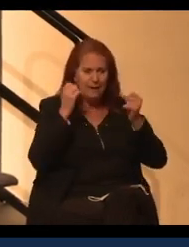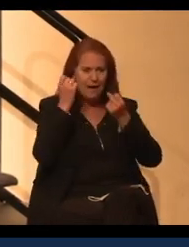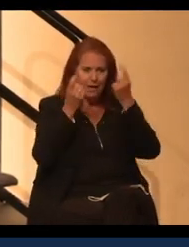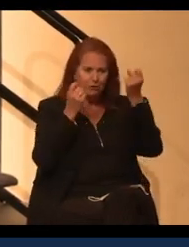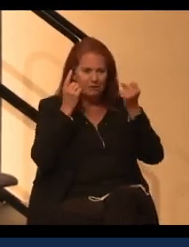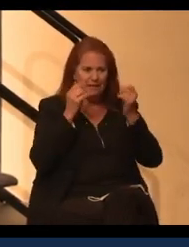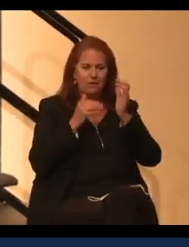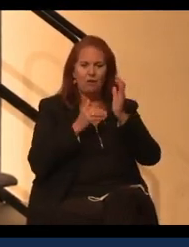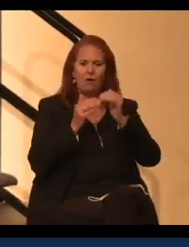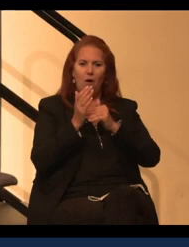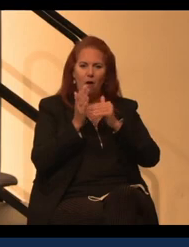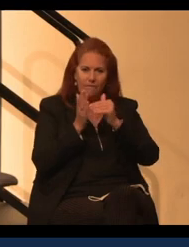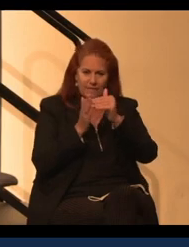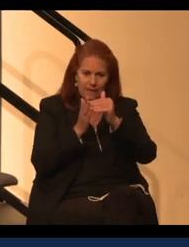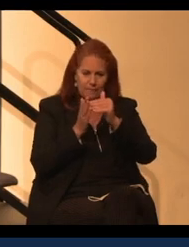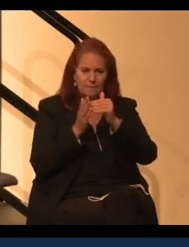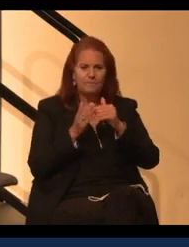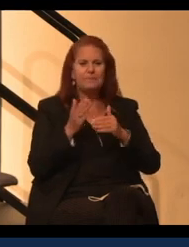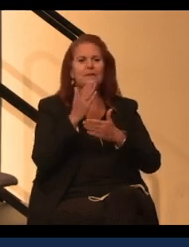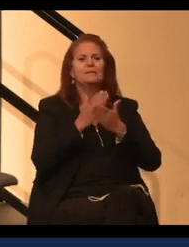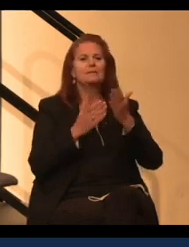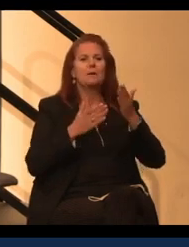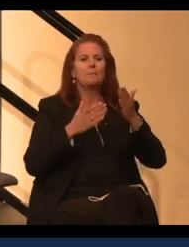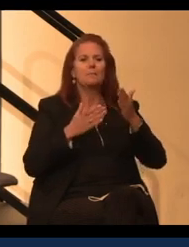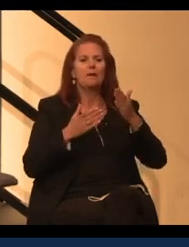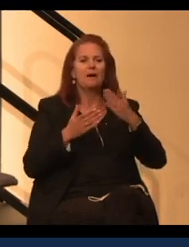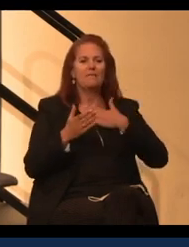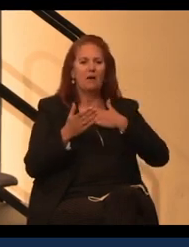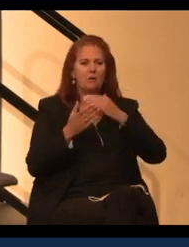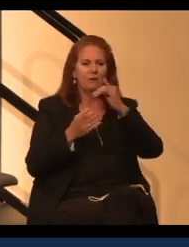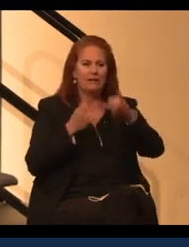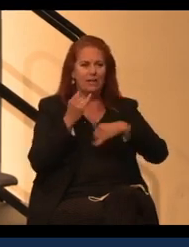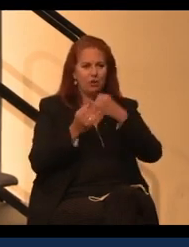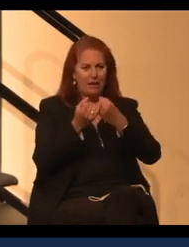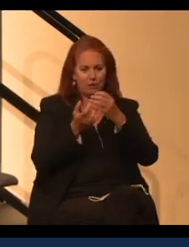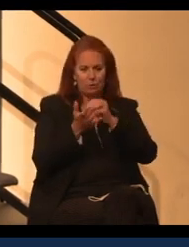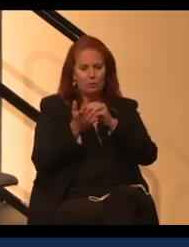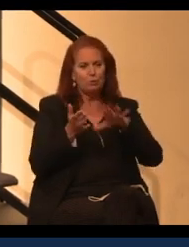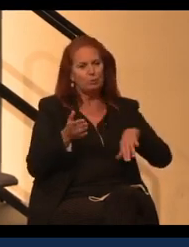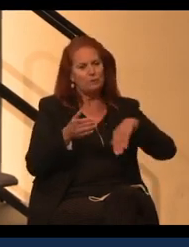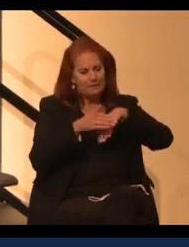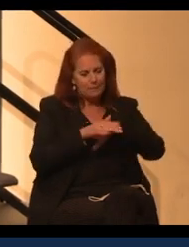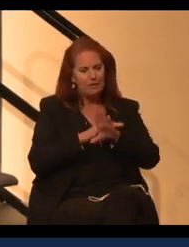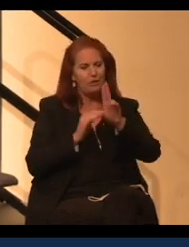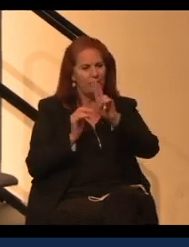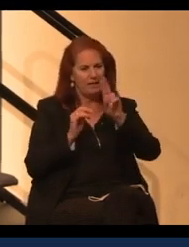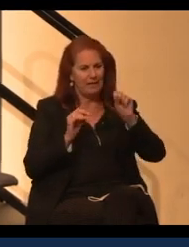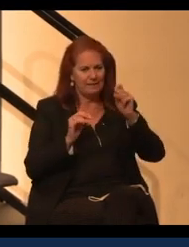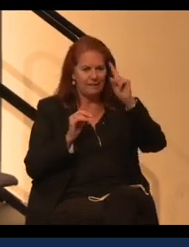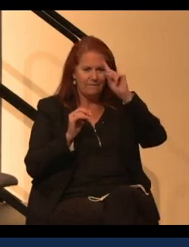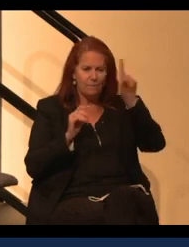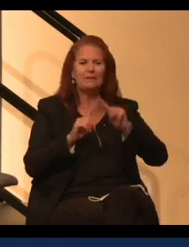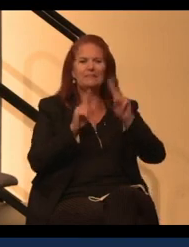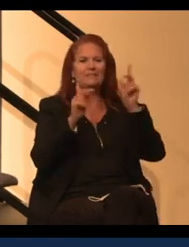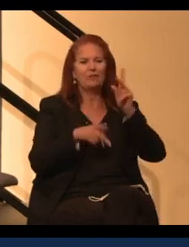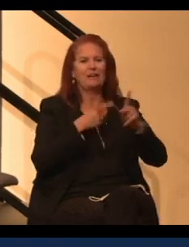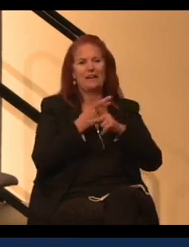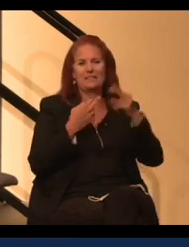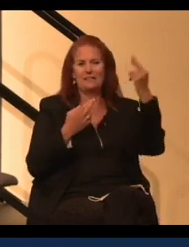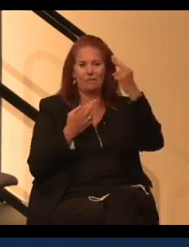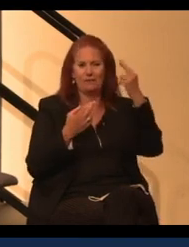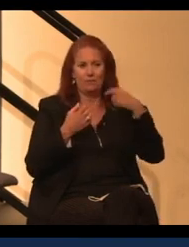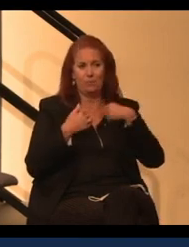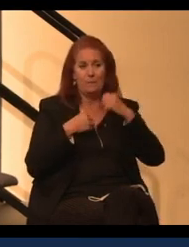that oftentimes that some of our international students may be coming into the United States for the different kinds of reasons that we